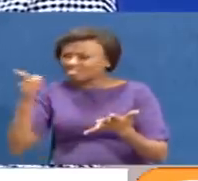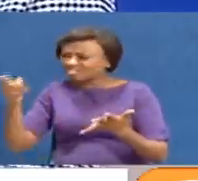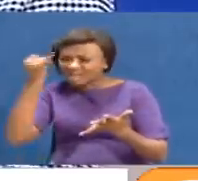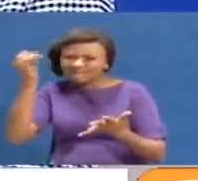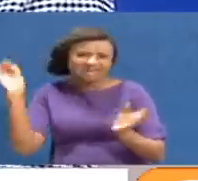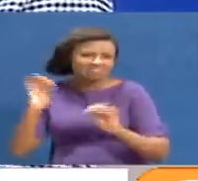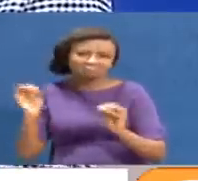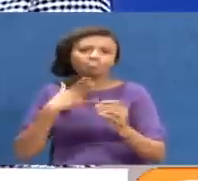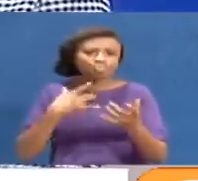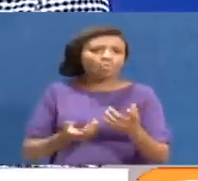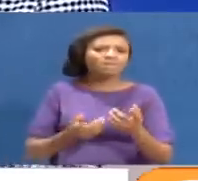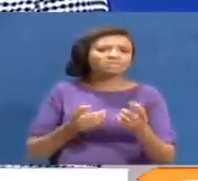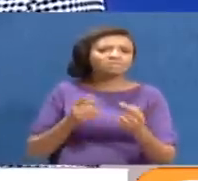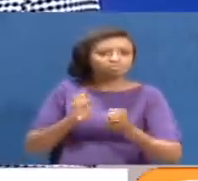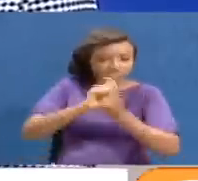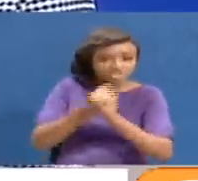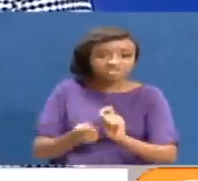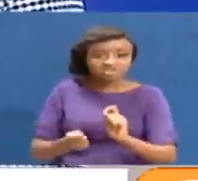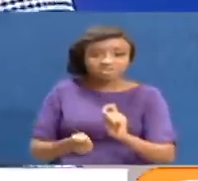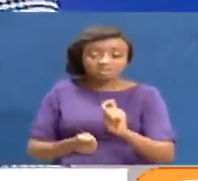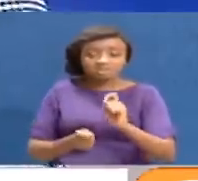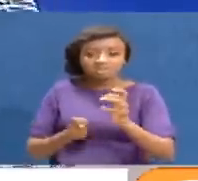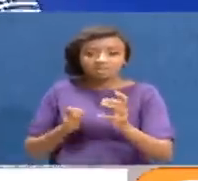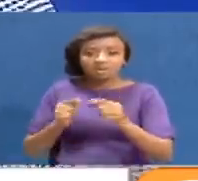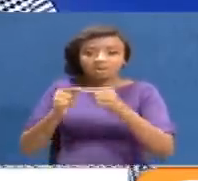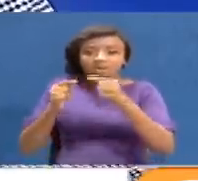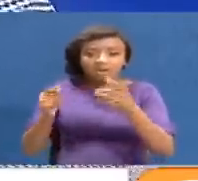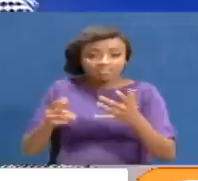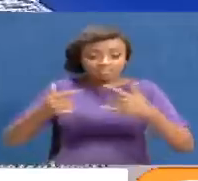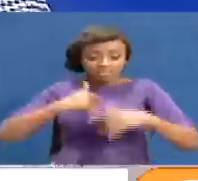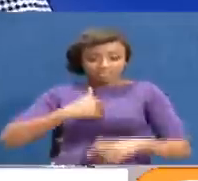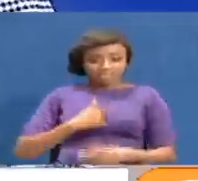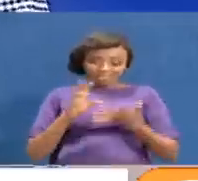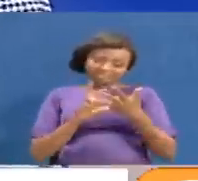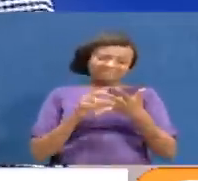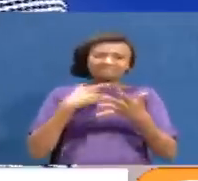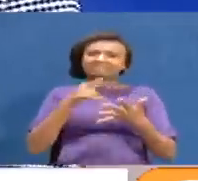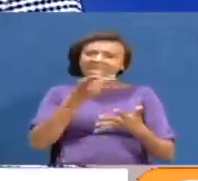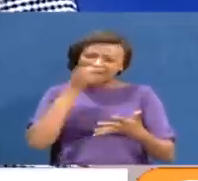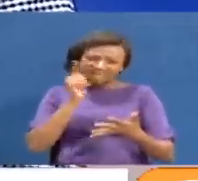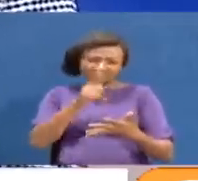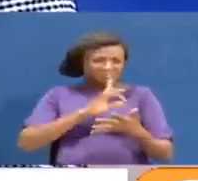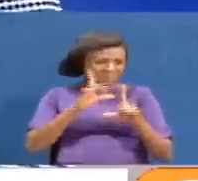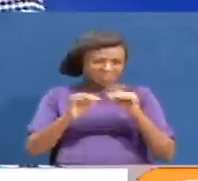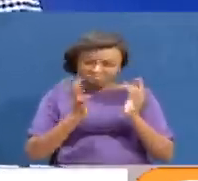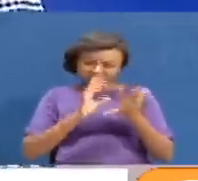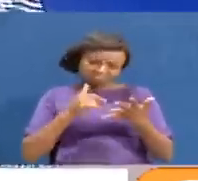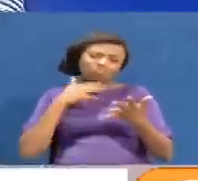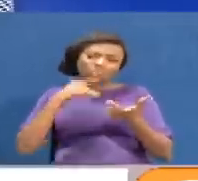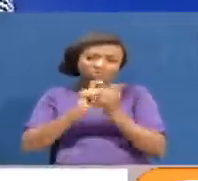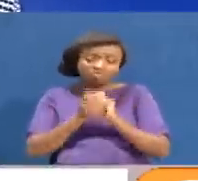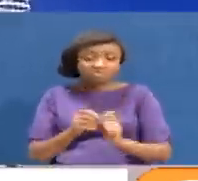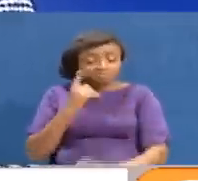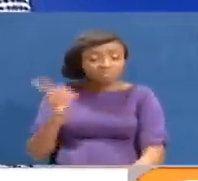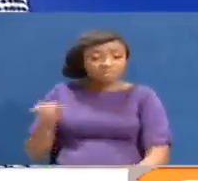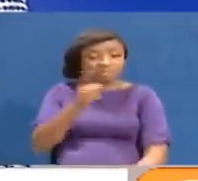brought. So I'd like to bring a counter. Okay? Then I also look at it and said, I don't like what they have said. So you could have